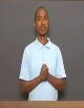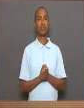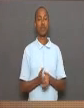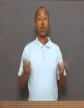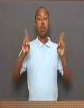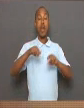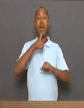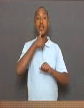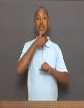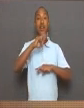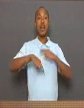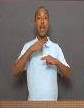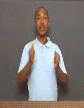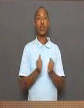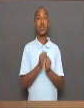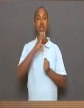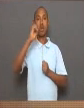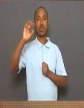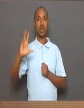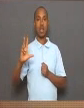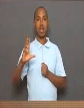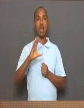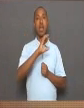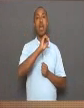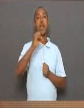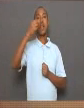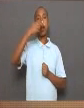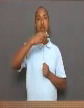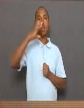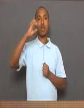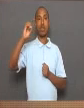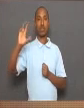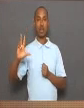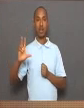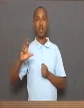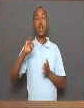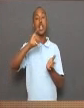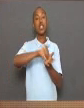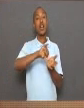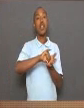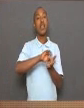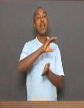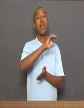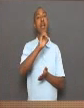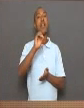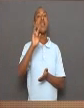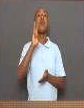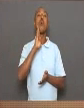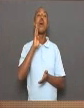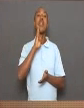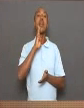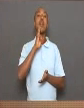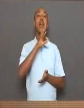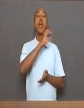When acids react with carbonates and hydrogen carbonates, salt, water,